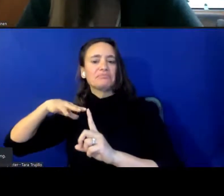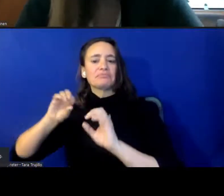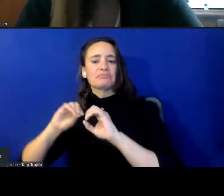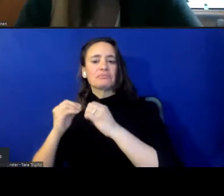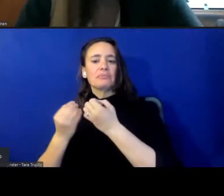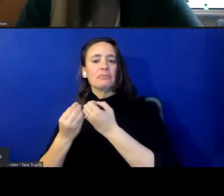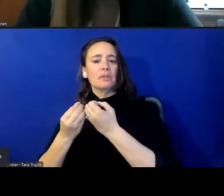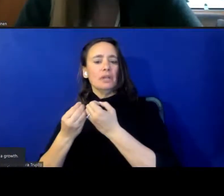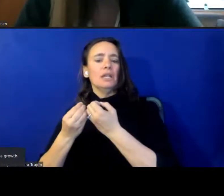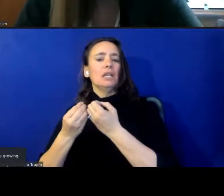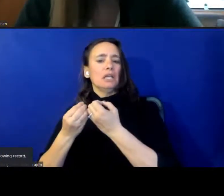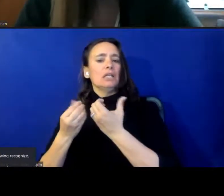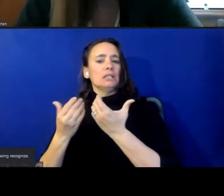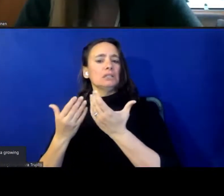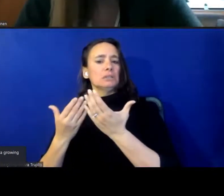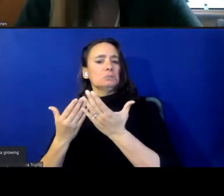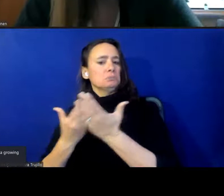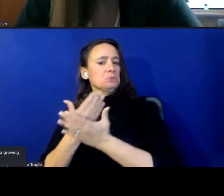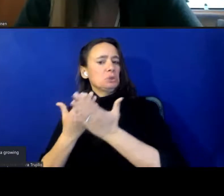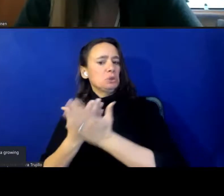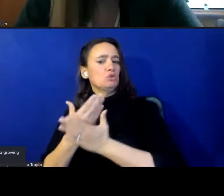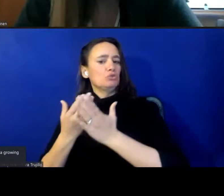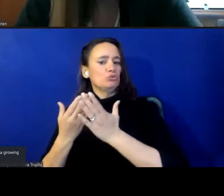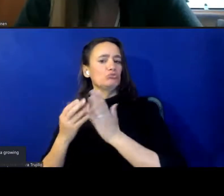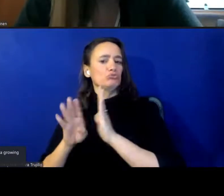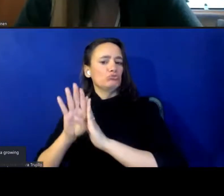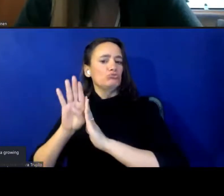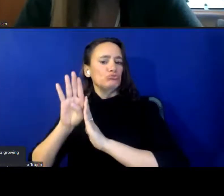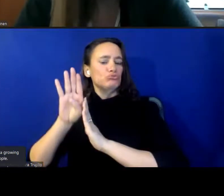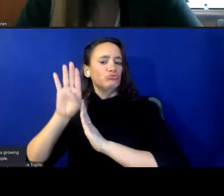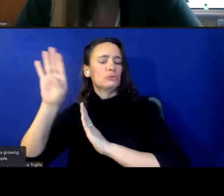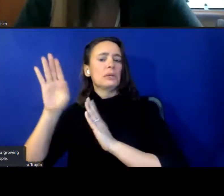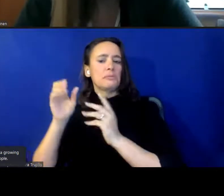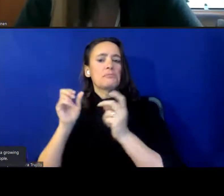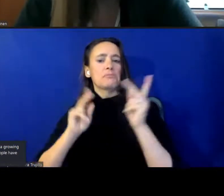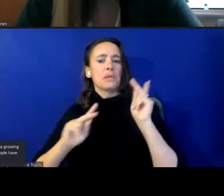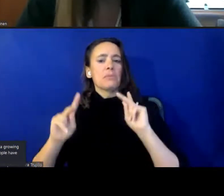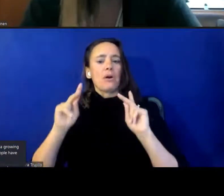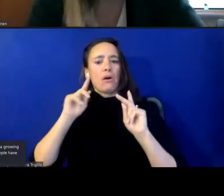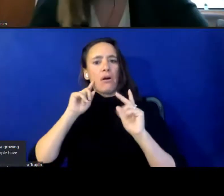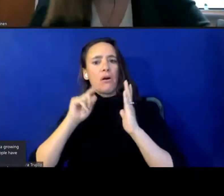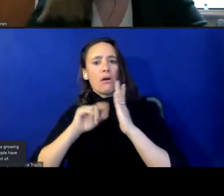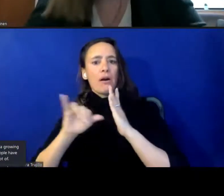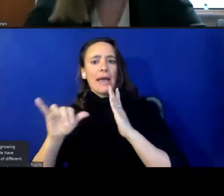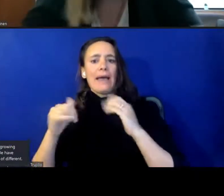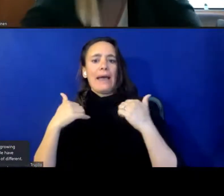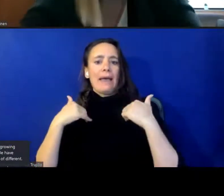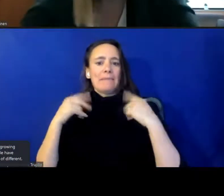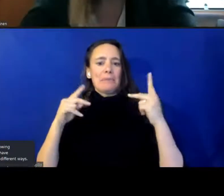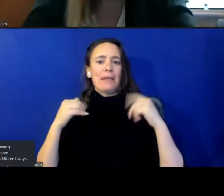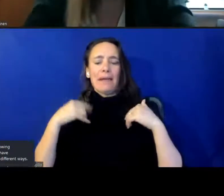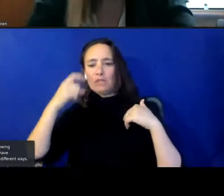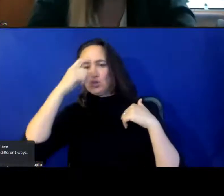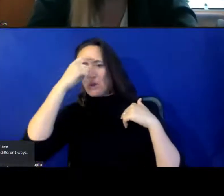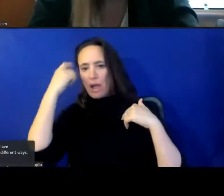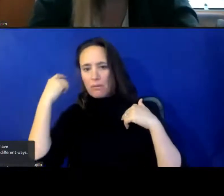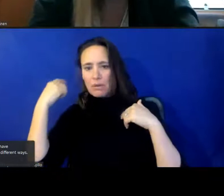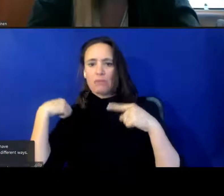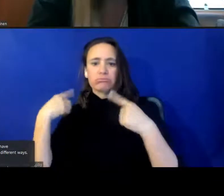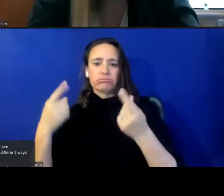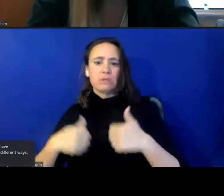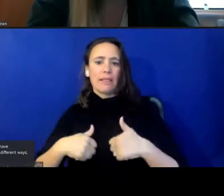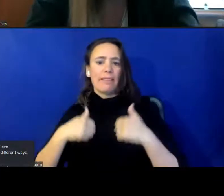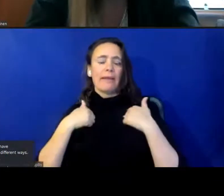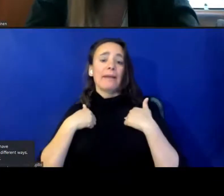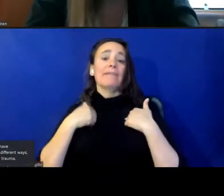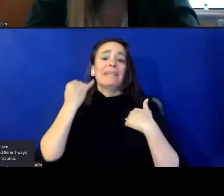thing. There's a growing recognition that a lot of people have experienced trauma in a lot of different ways. And if we don't understand